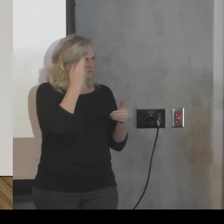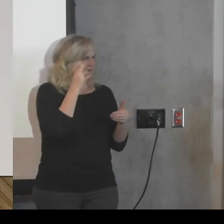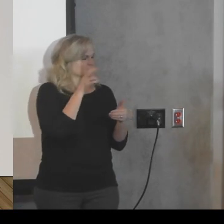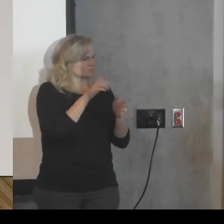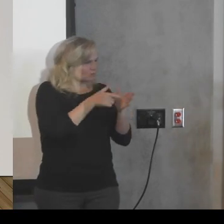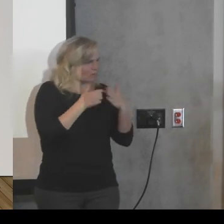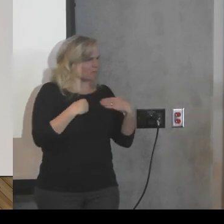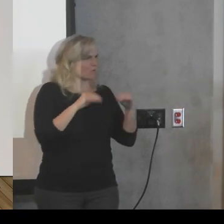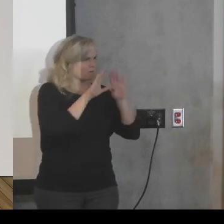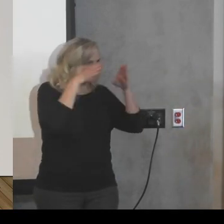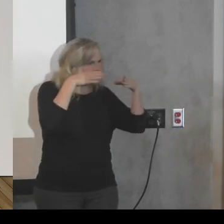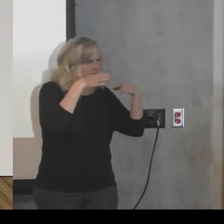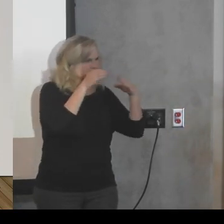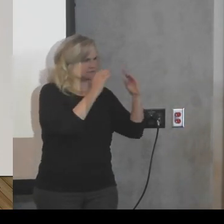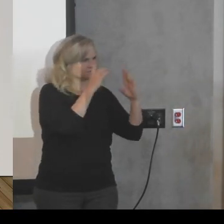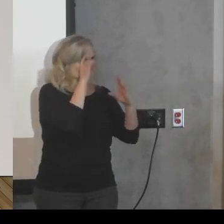level.